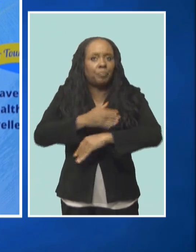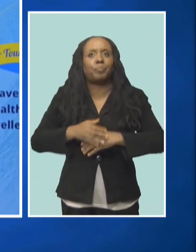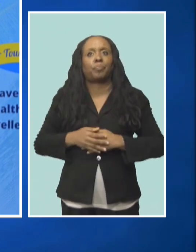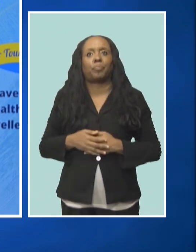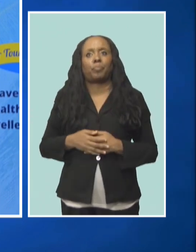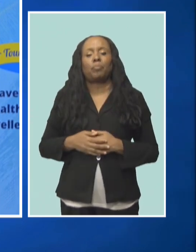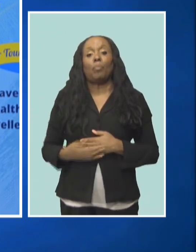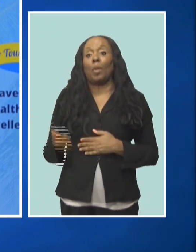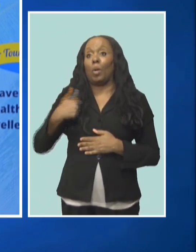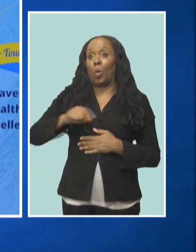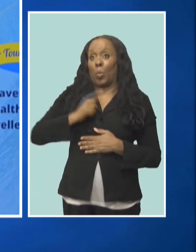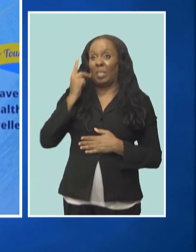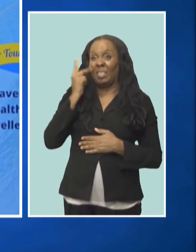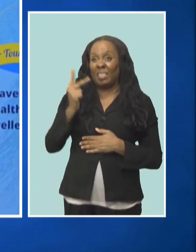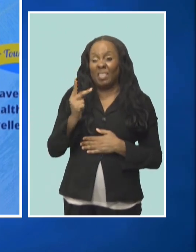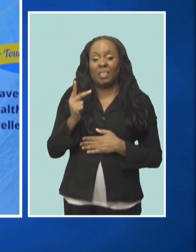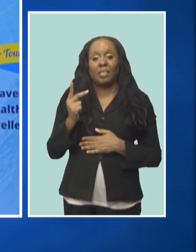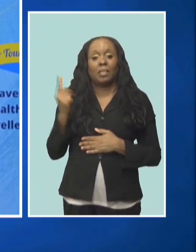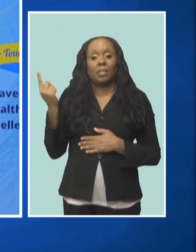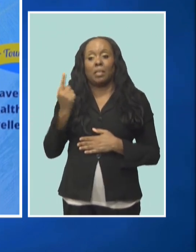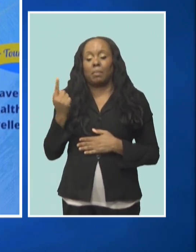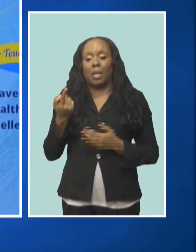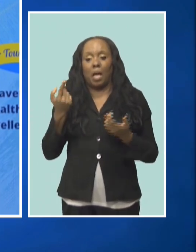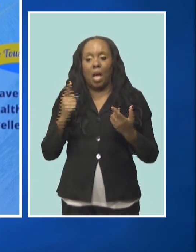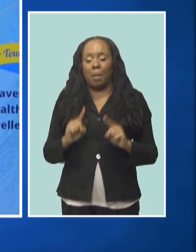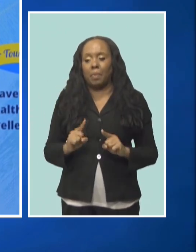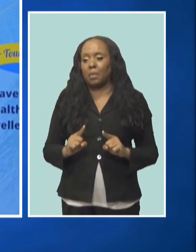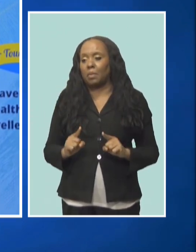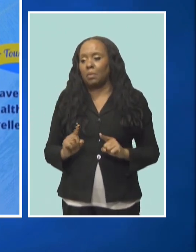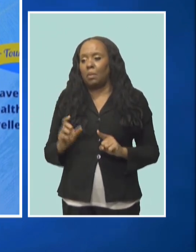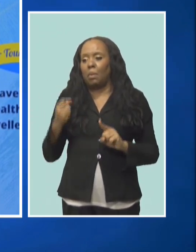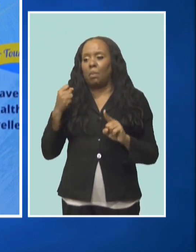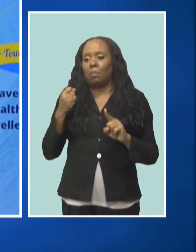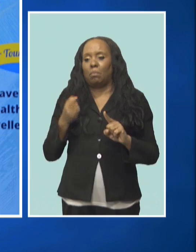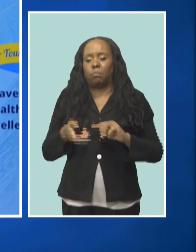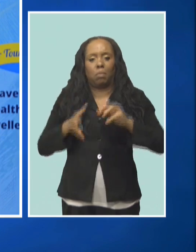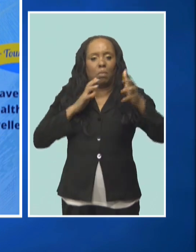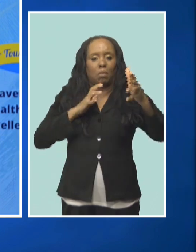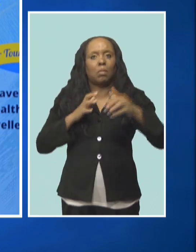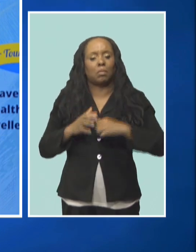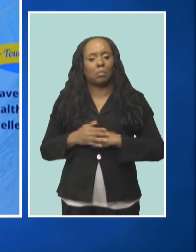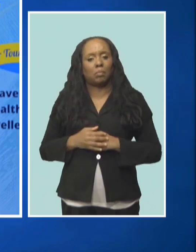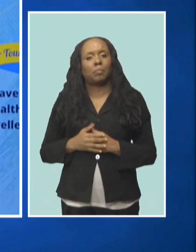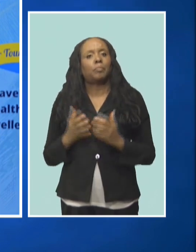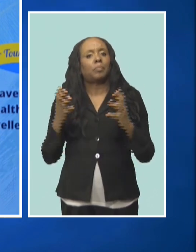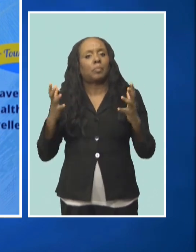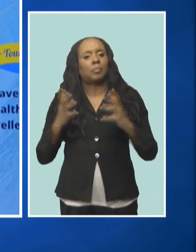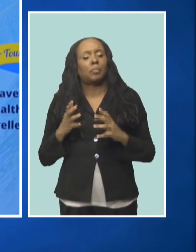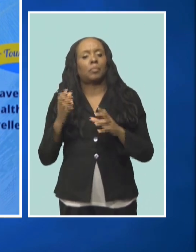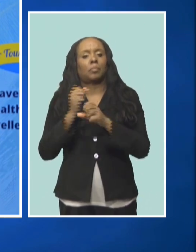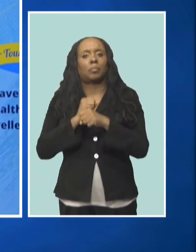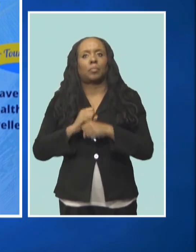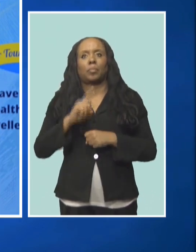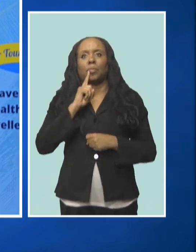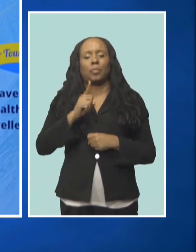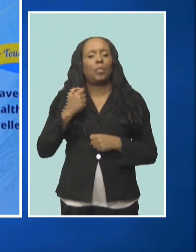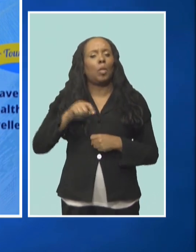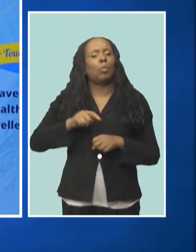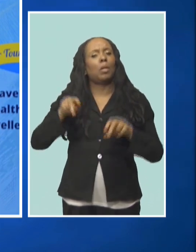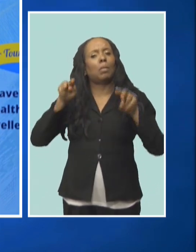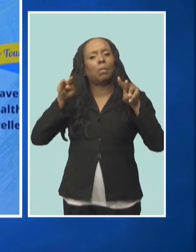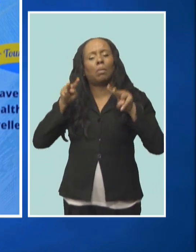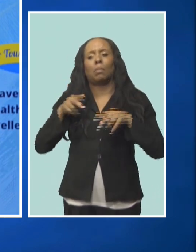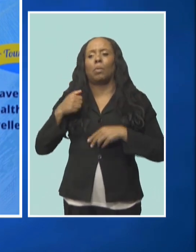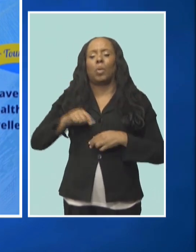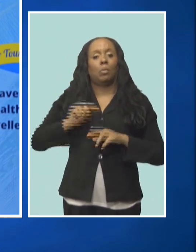tend to see things would happen, something slip through the cracks. So the idea of building capacity is to keep us, vigilant all the time so